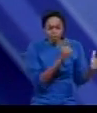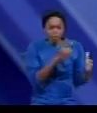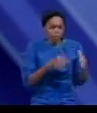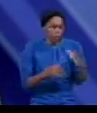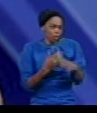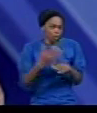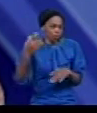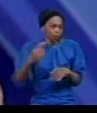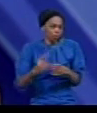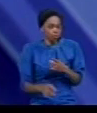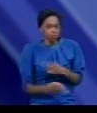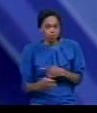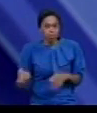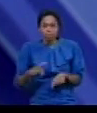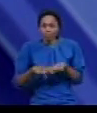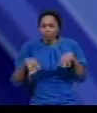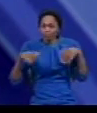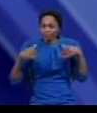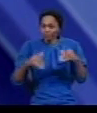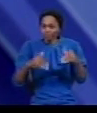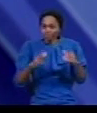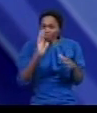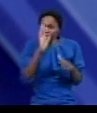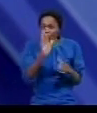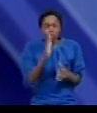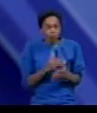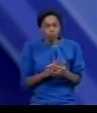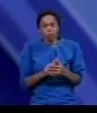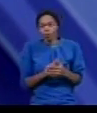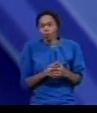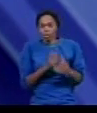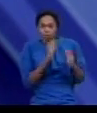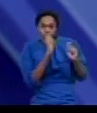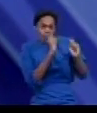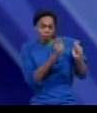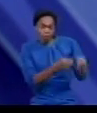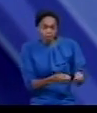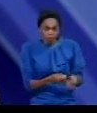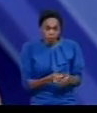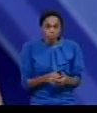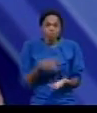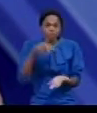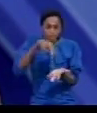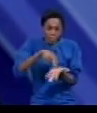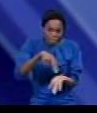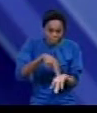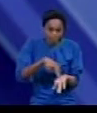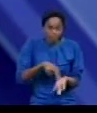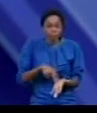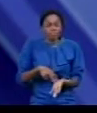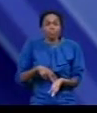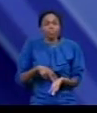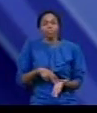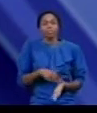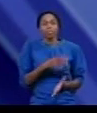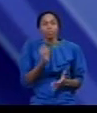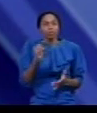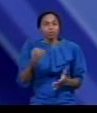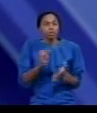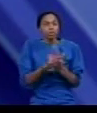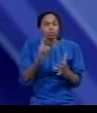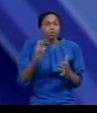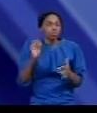your birthright for a small piece of bread. Stand straight so you will have the grace to pull multitudes